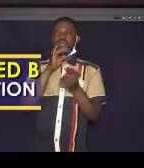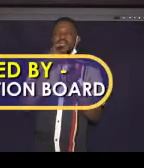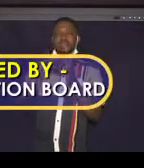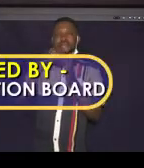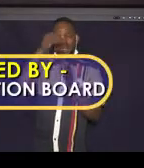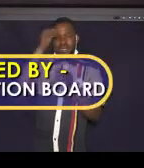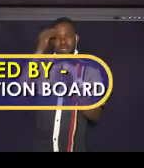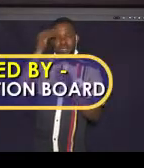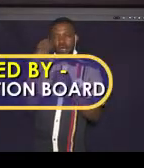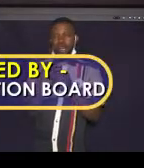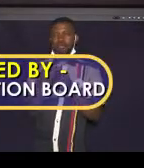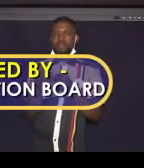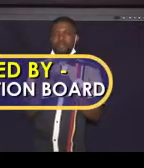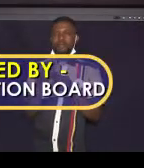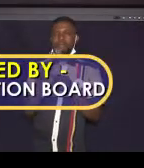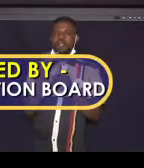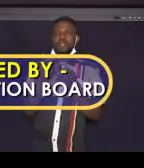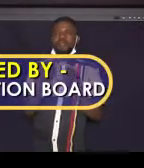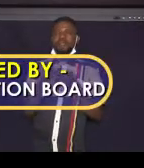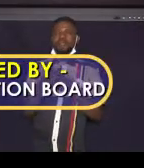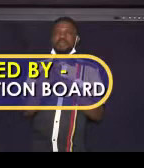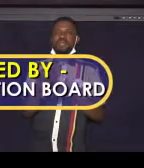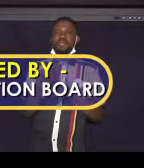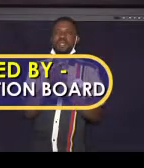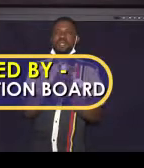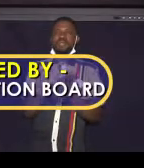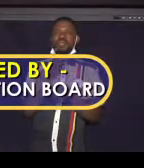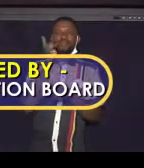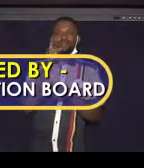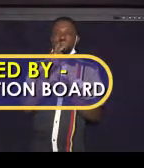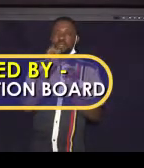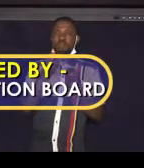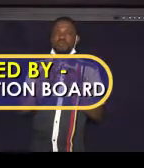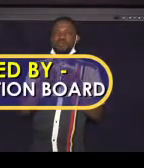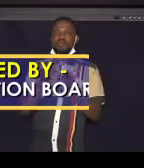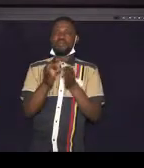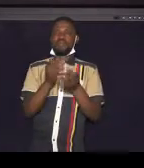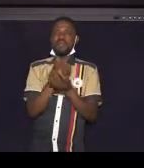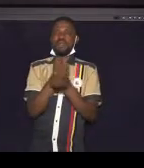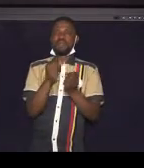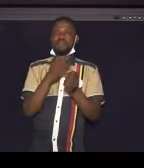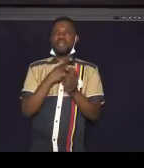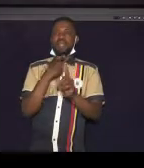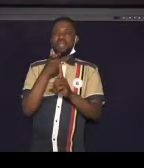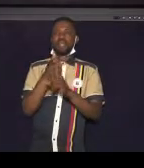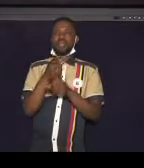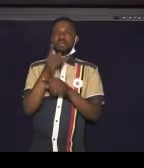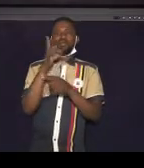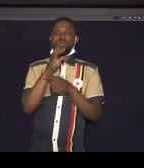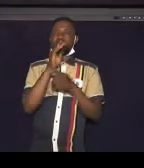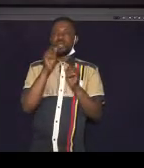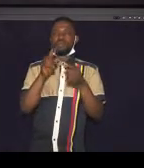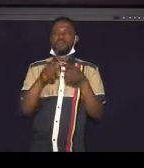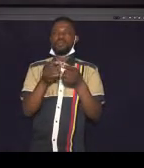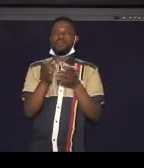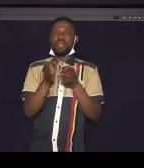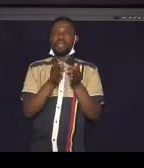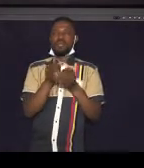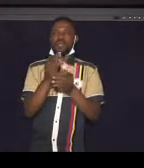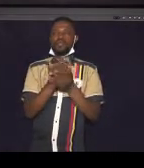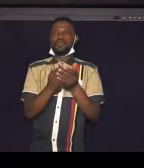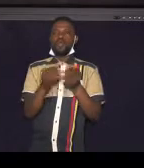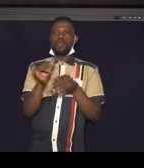By the end of the lesson, you should be able to define safety and accident, and you should be able to describe